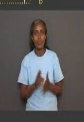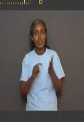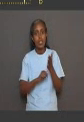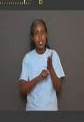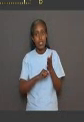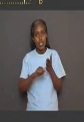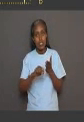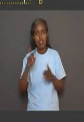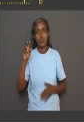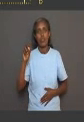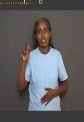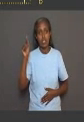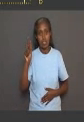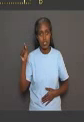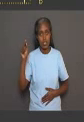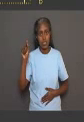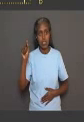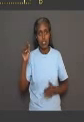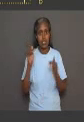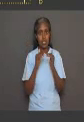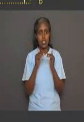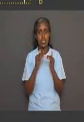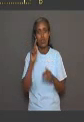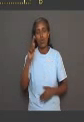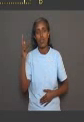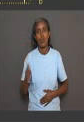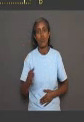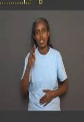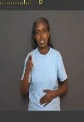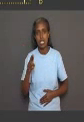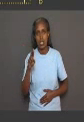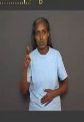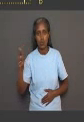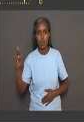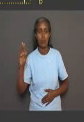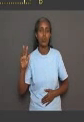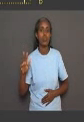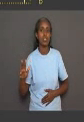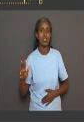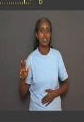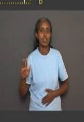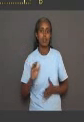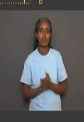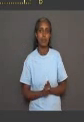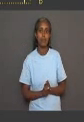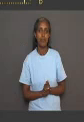Tangent of 30 degrees is 1 over the square root of 3.